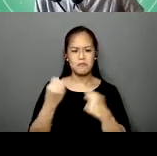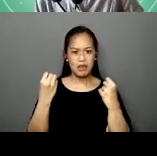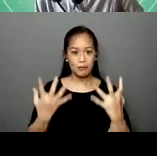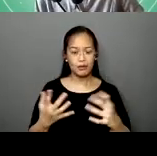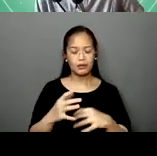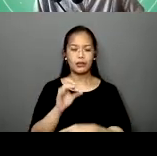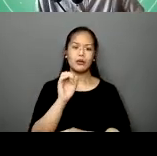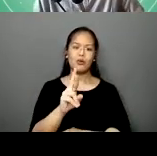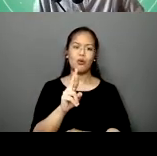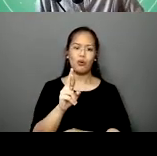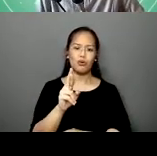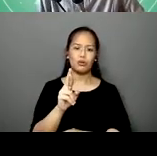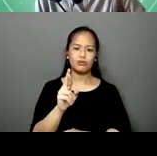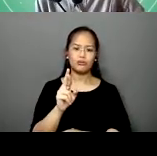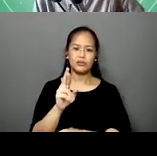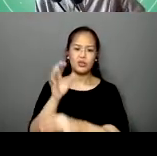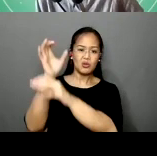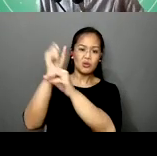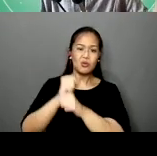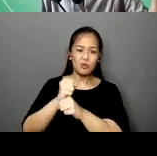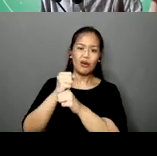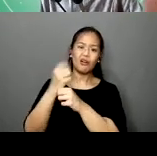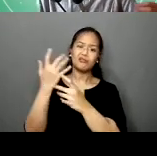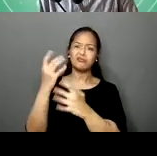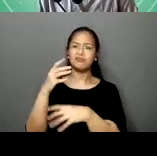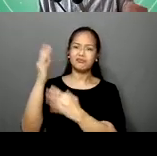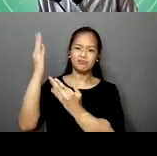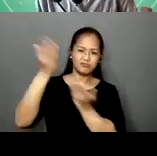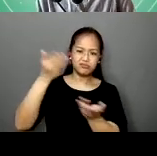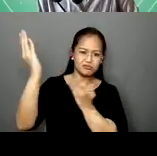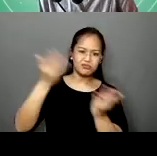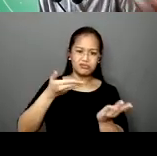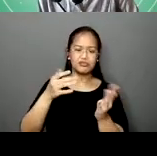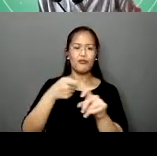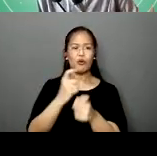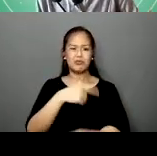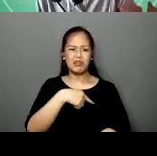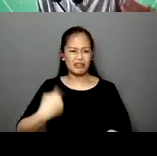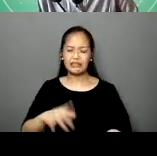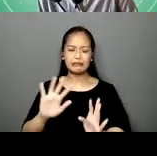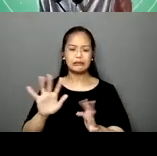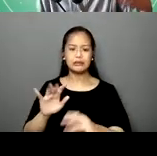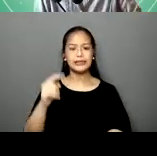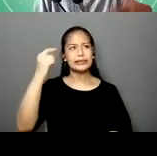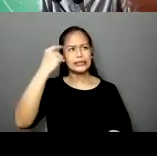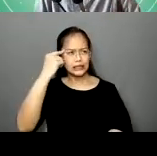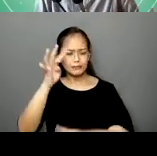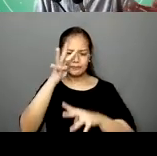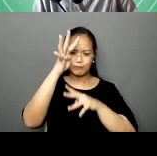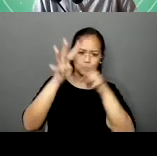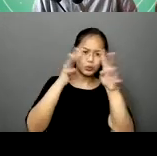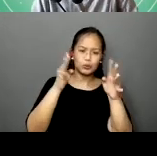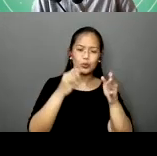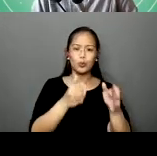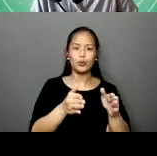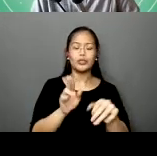import products mass produced in a factory in China. We can think of new and innovative ways to make it using the new fabrication